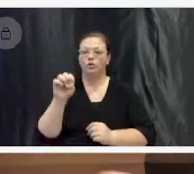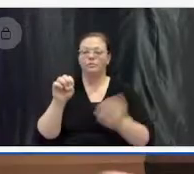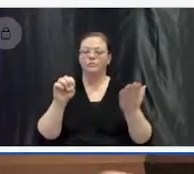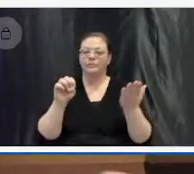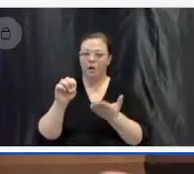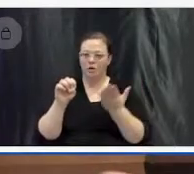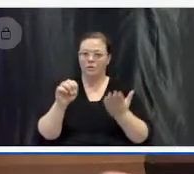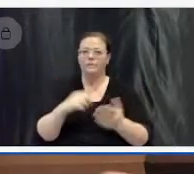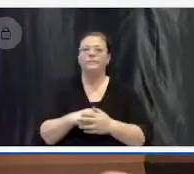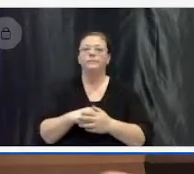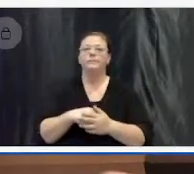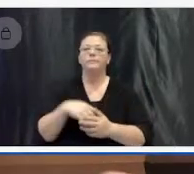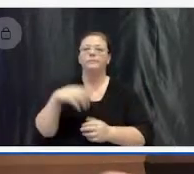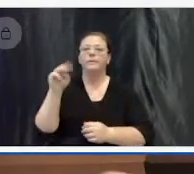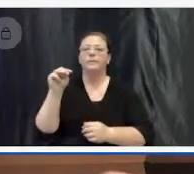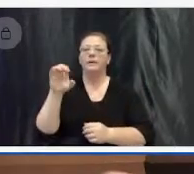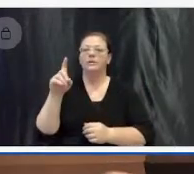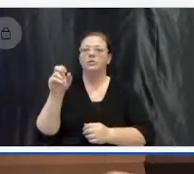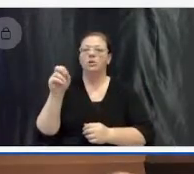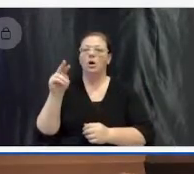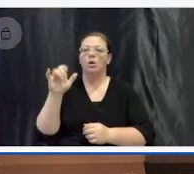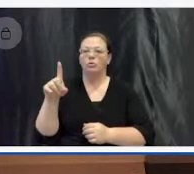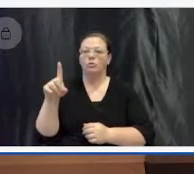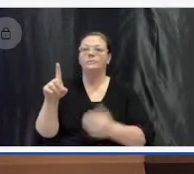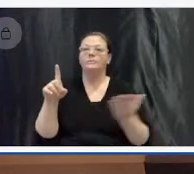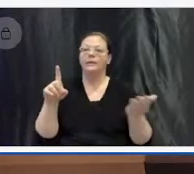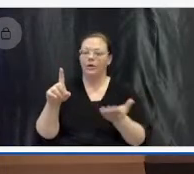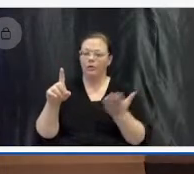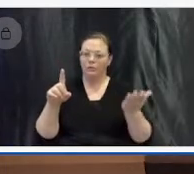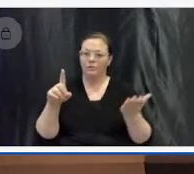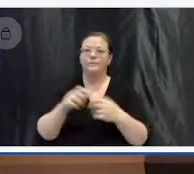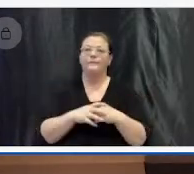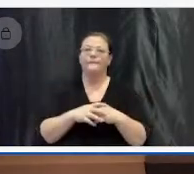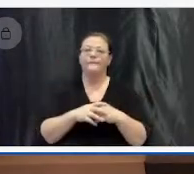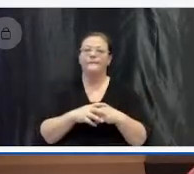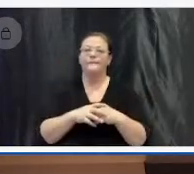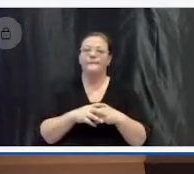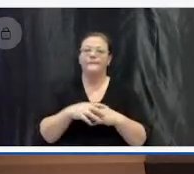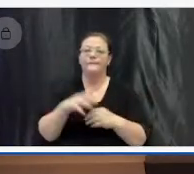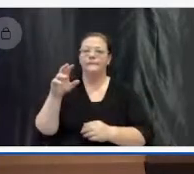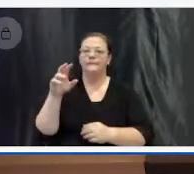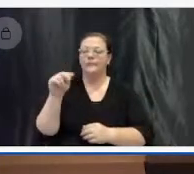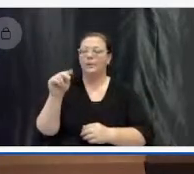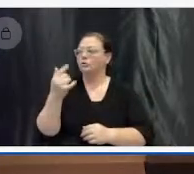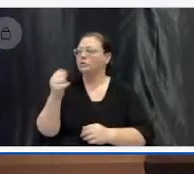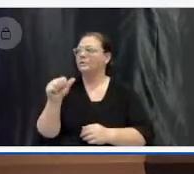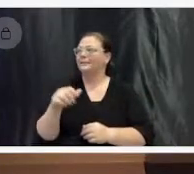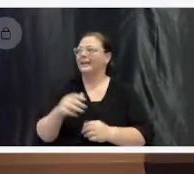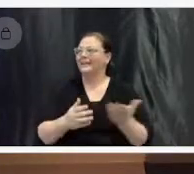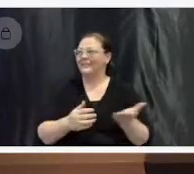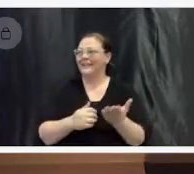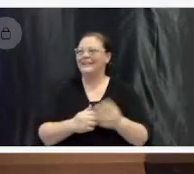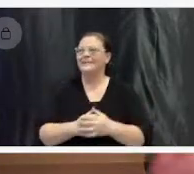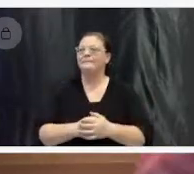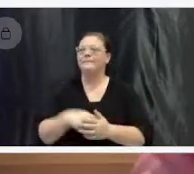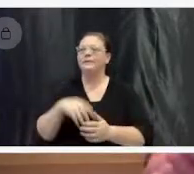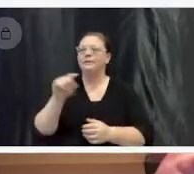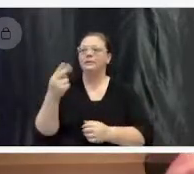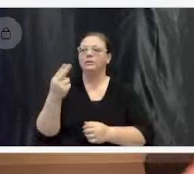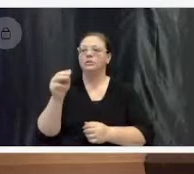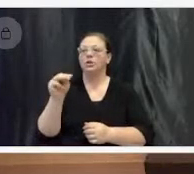Here. McDonald, Here. Person, Here.